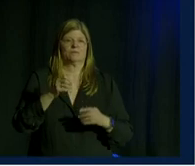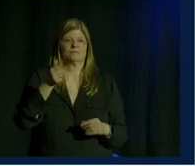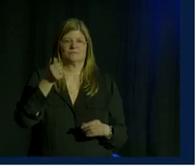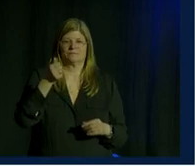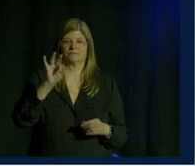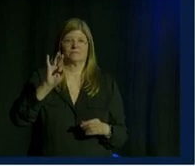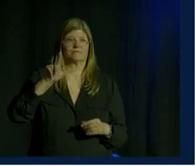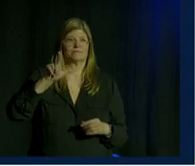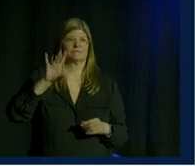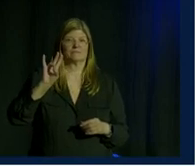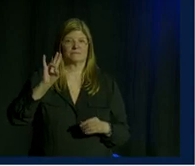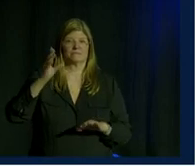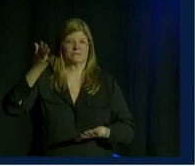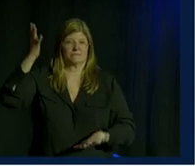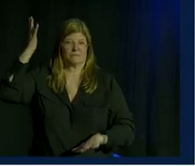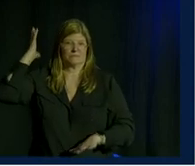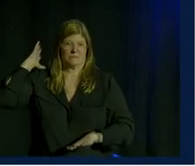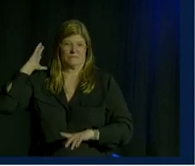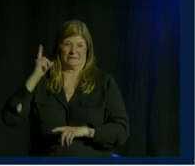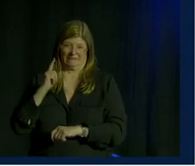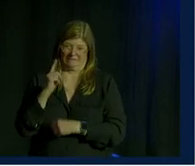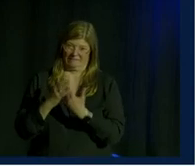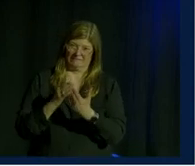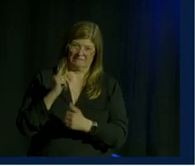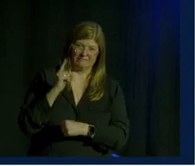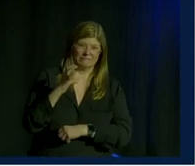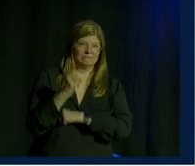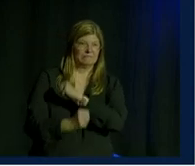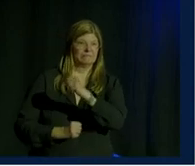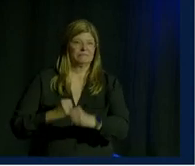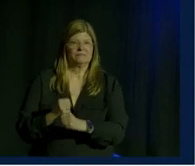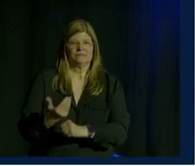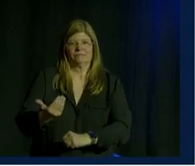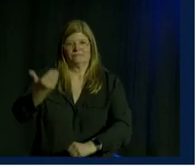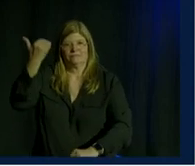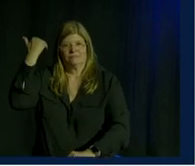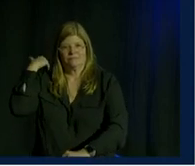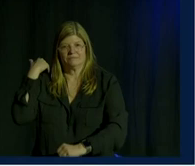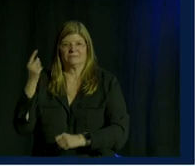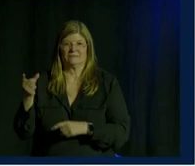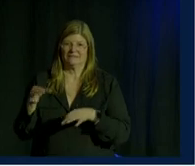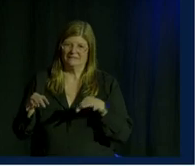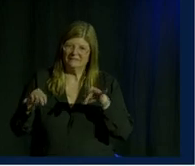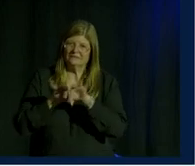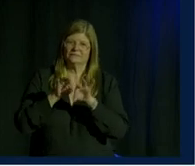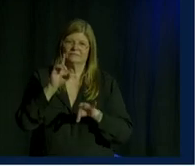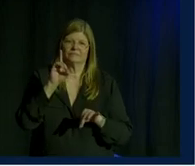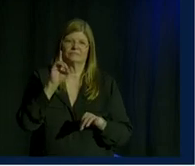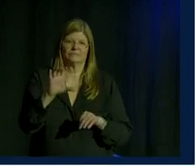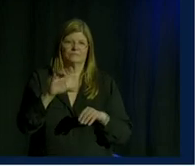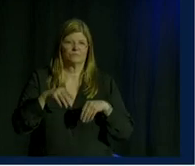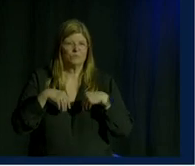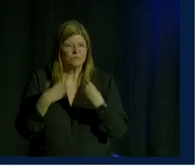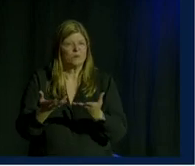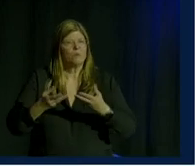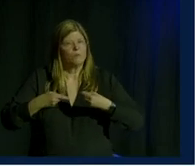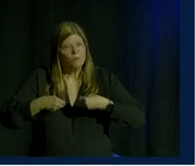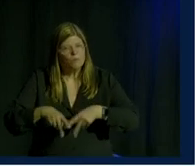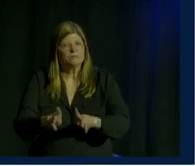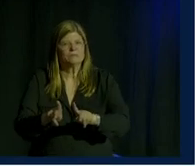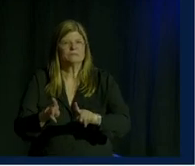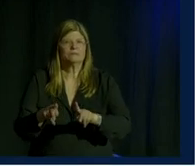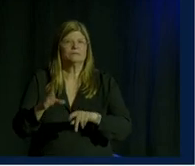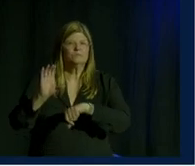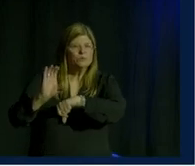amazing. It is important for the district to provide opportunities and solutions for faith organizations, particularly historically African